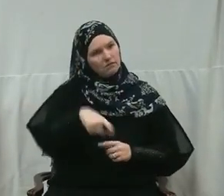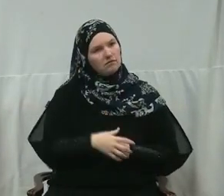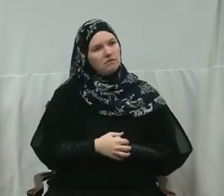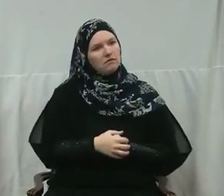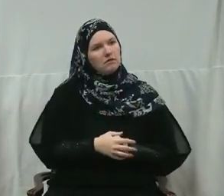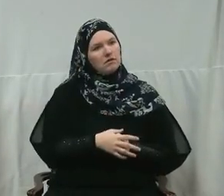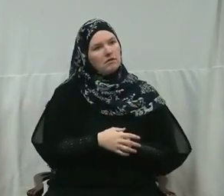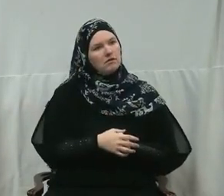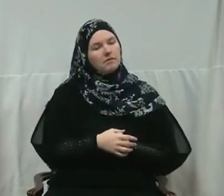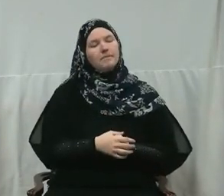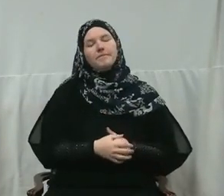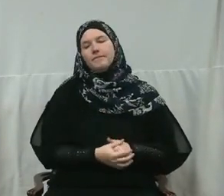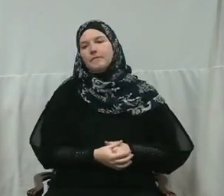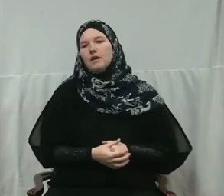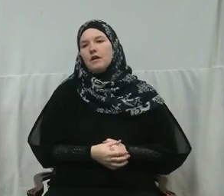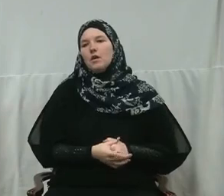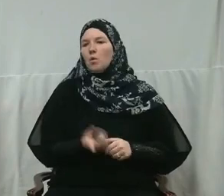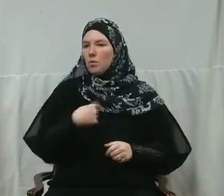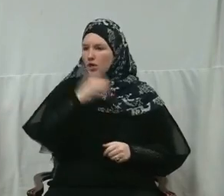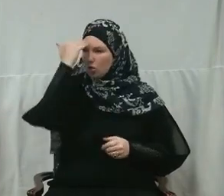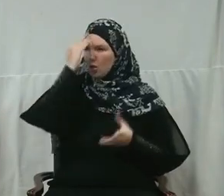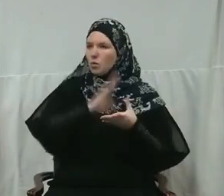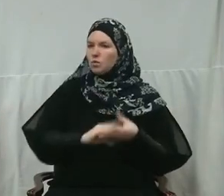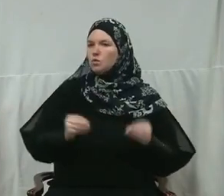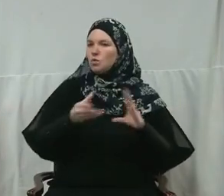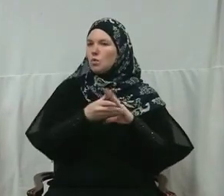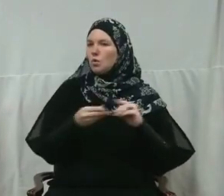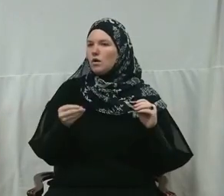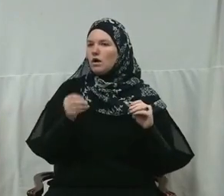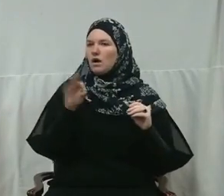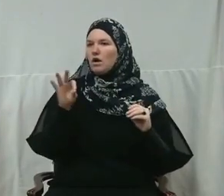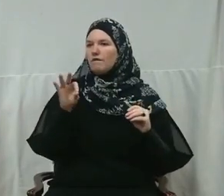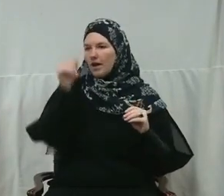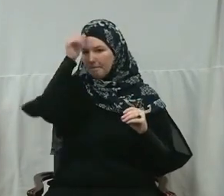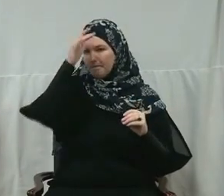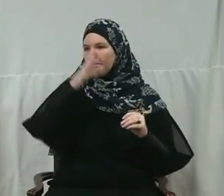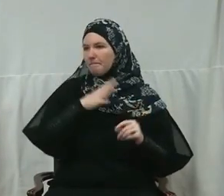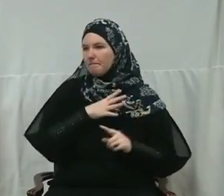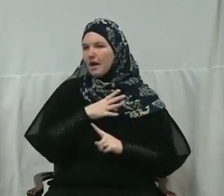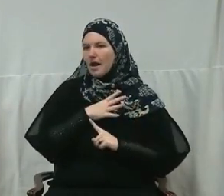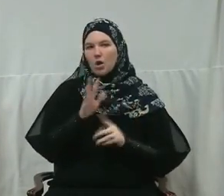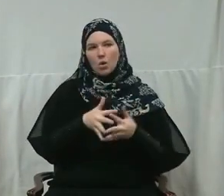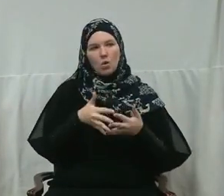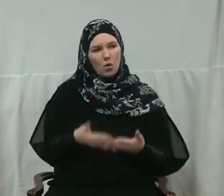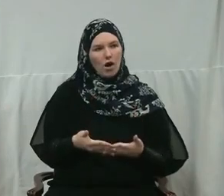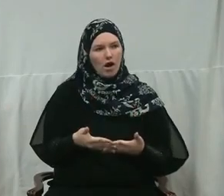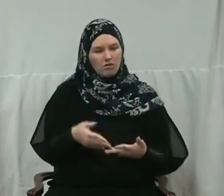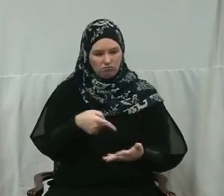right to speak. We know the story of a man that the Quran called a